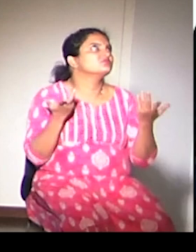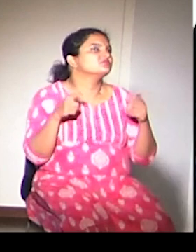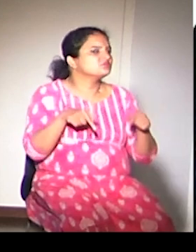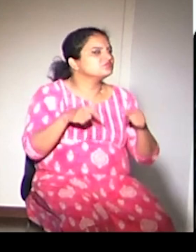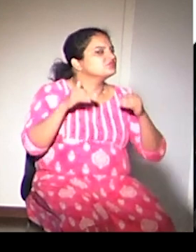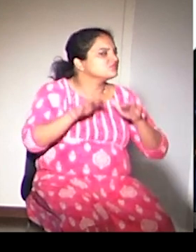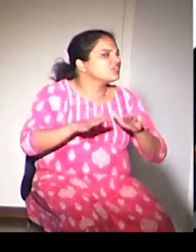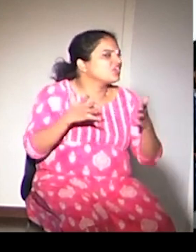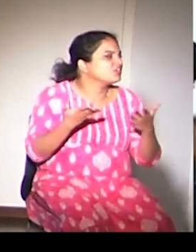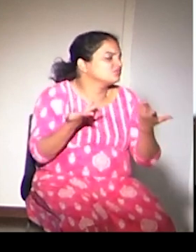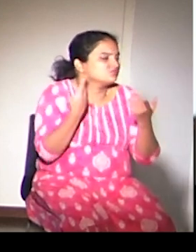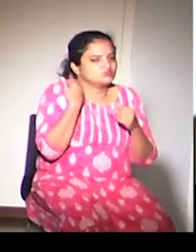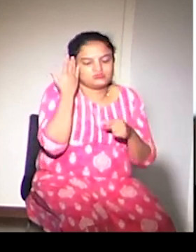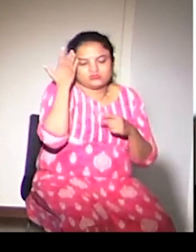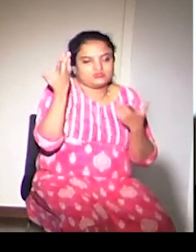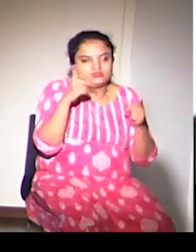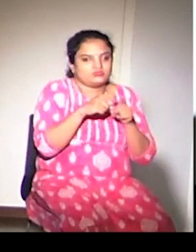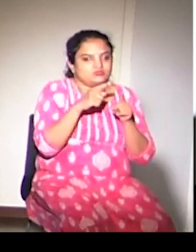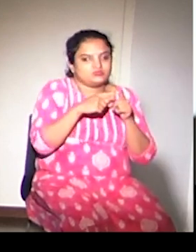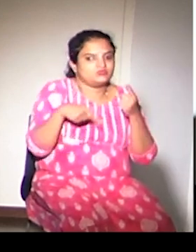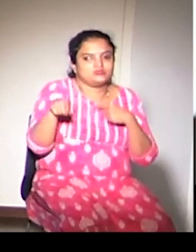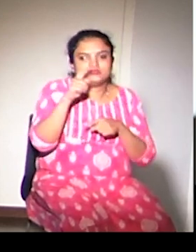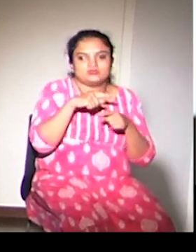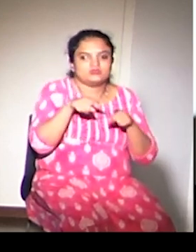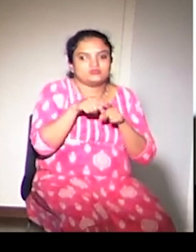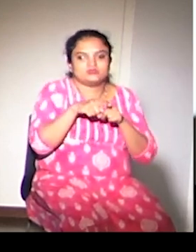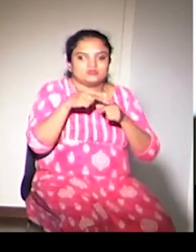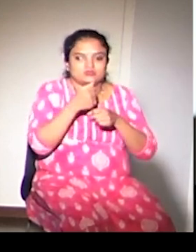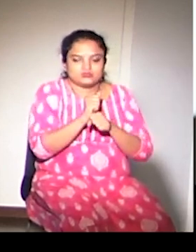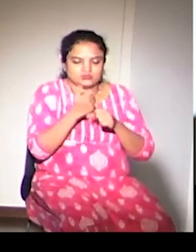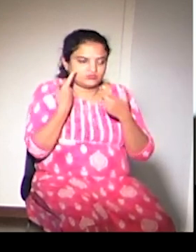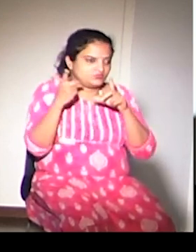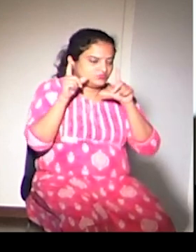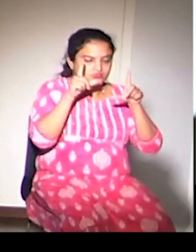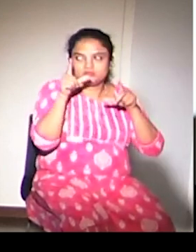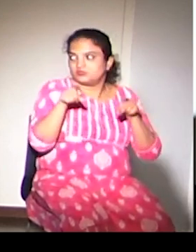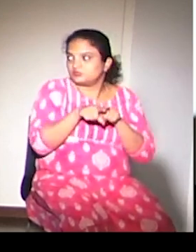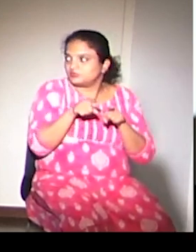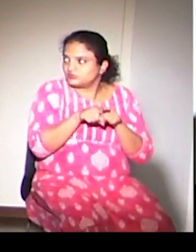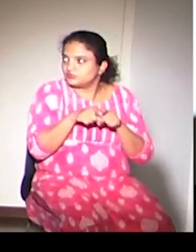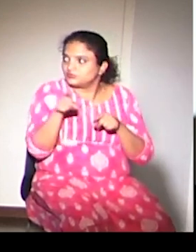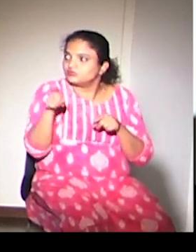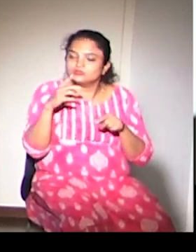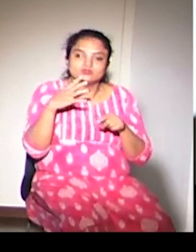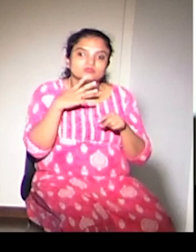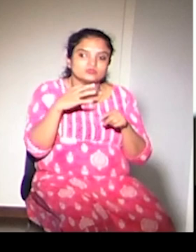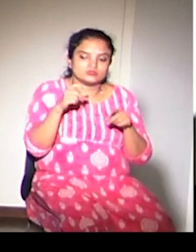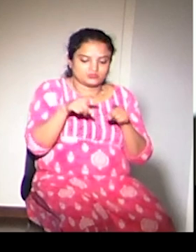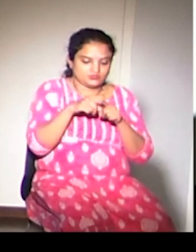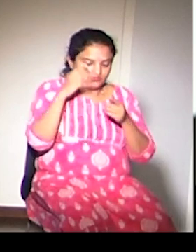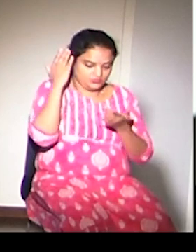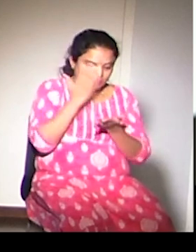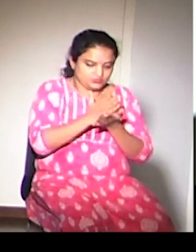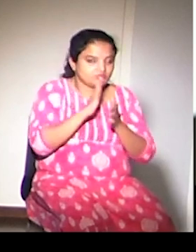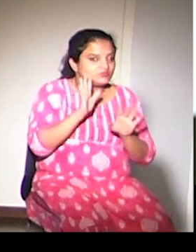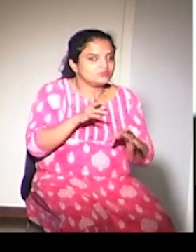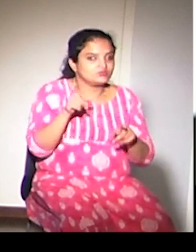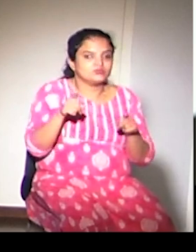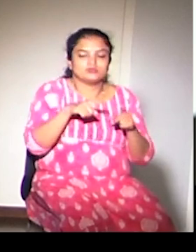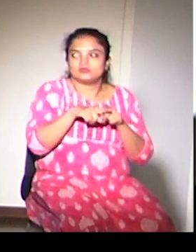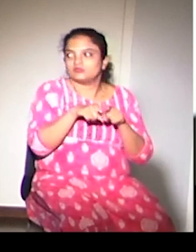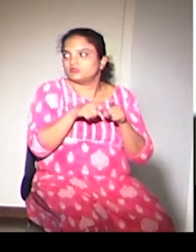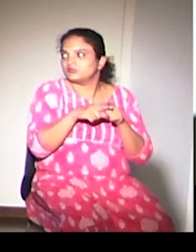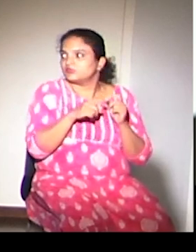course, there's lots of glazed pottery and tiles being produced in India, but there's a definite break and a revival, I